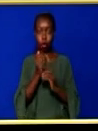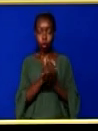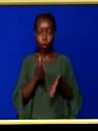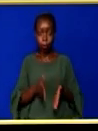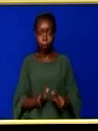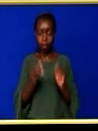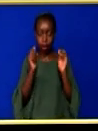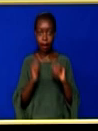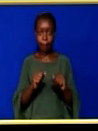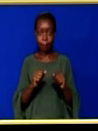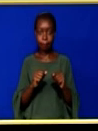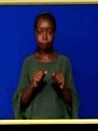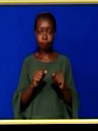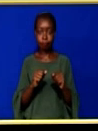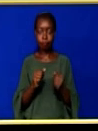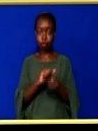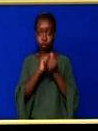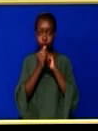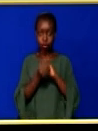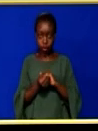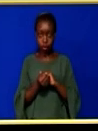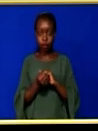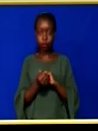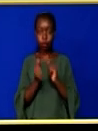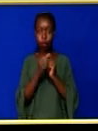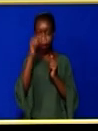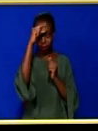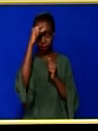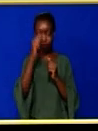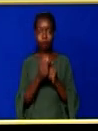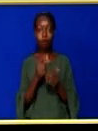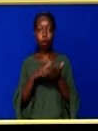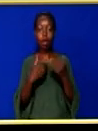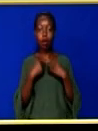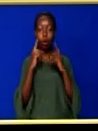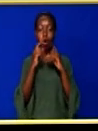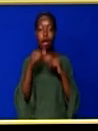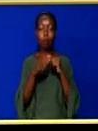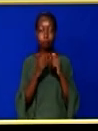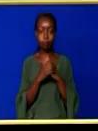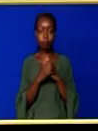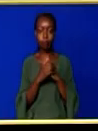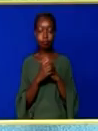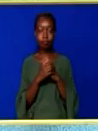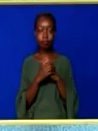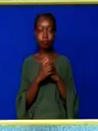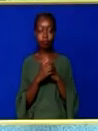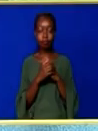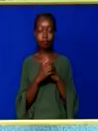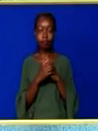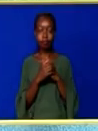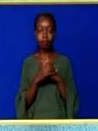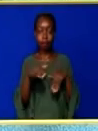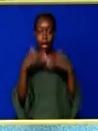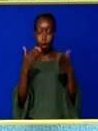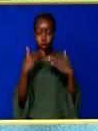revoked or taken away by the government. Yes, what we've just talked about. Yes, yes. So those State are the only four. under which citizenship acquired by